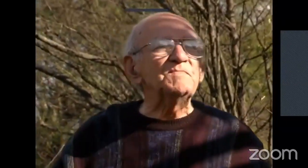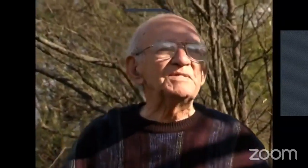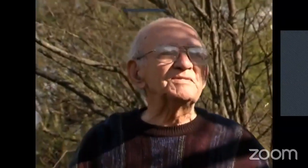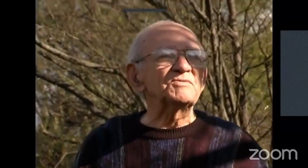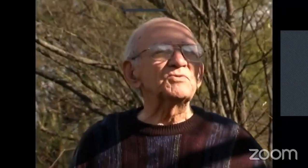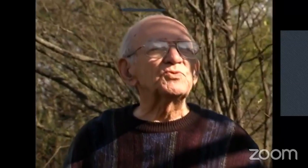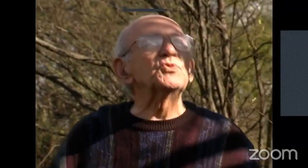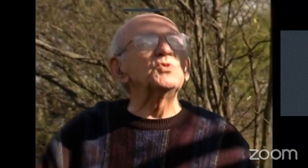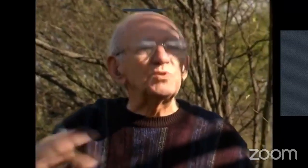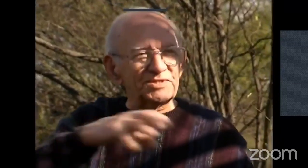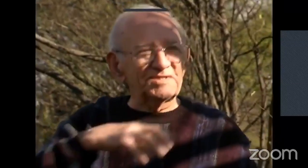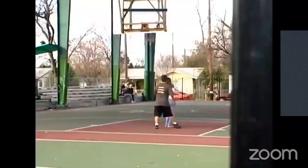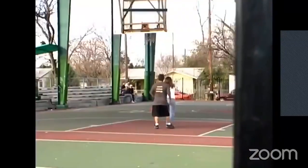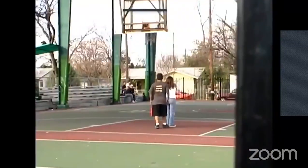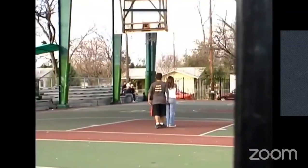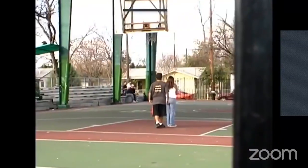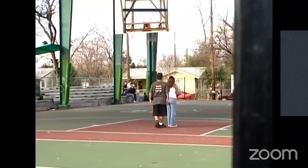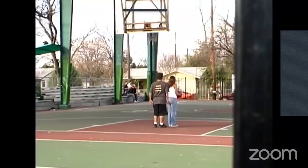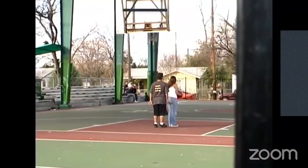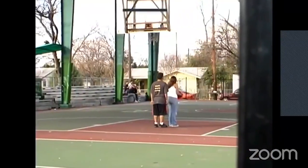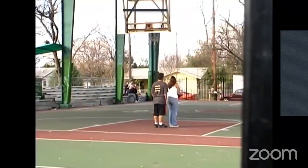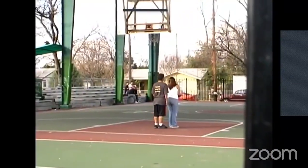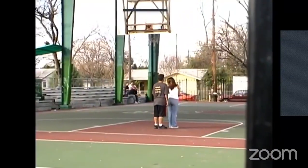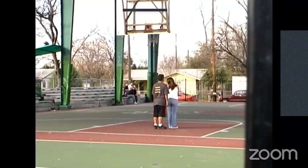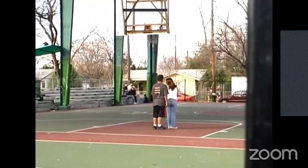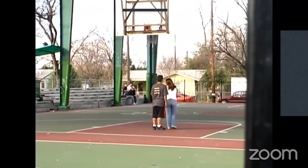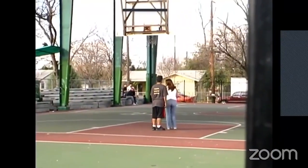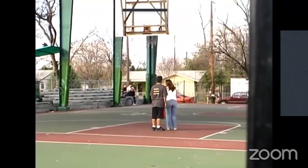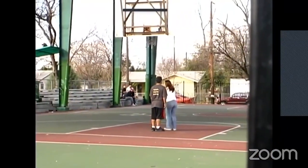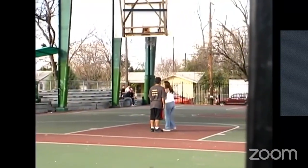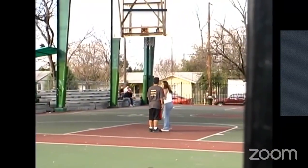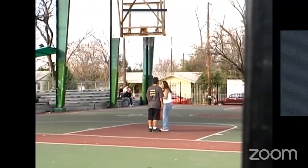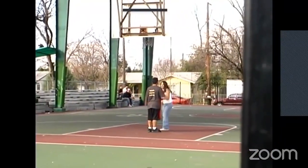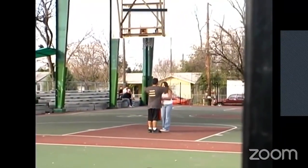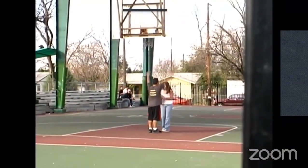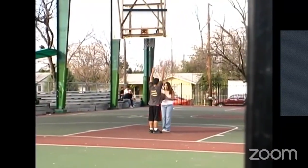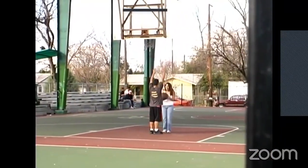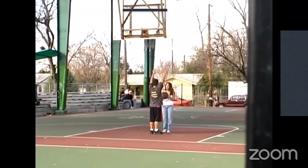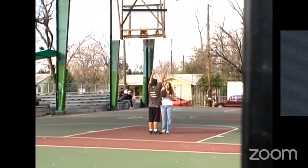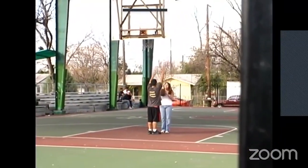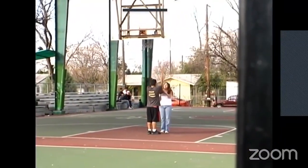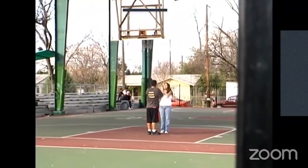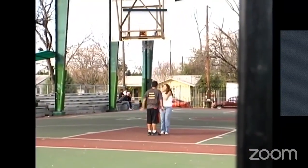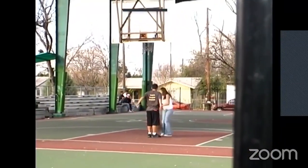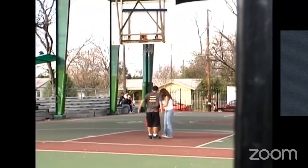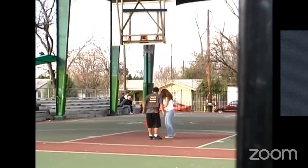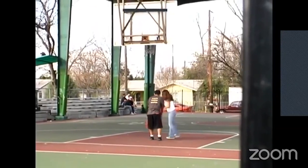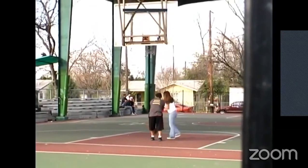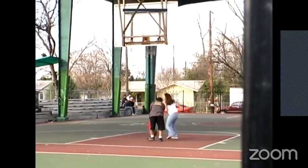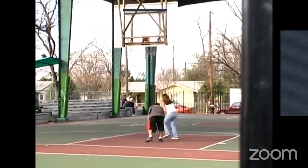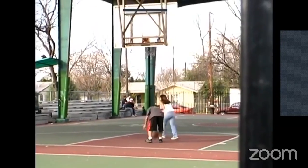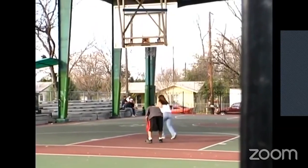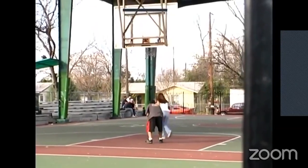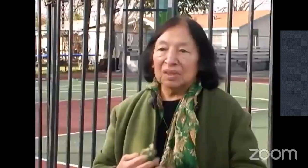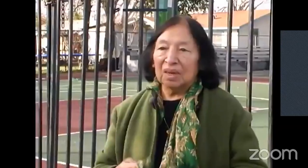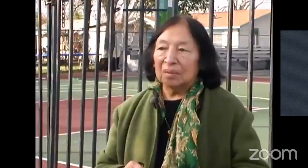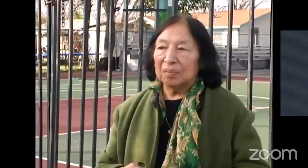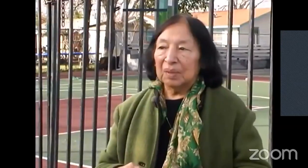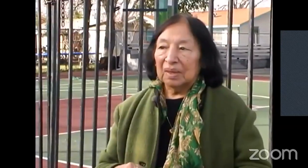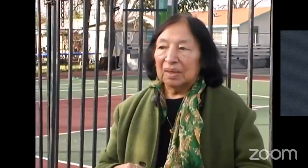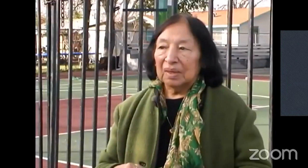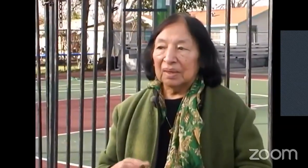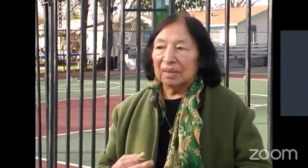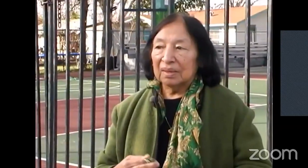the women ruled. In the summer, everybody went out with their children. The children were running all around. And at a certain